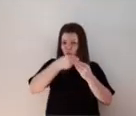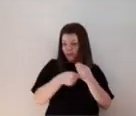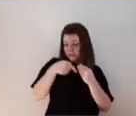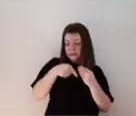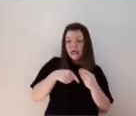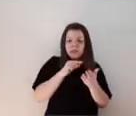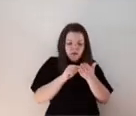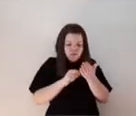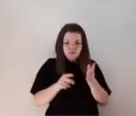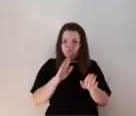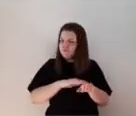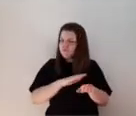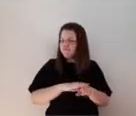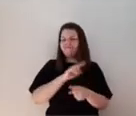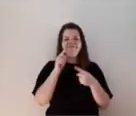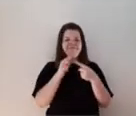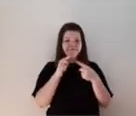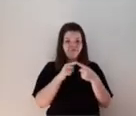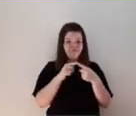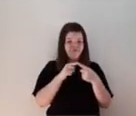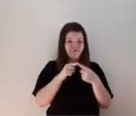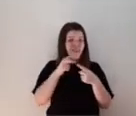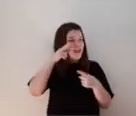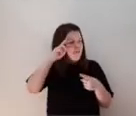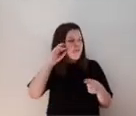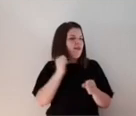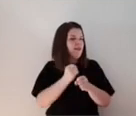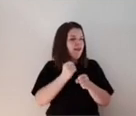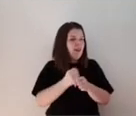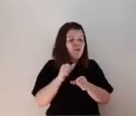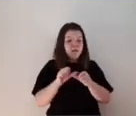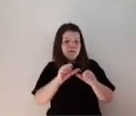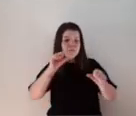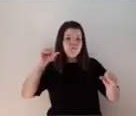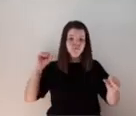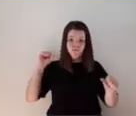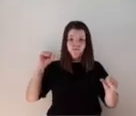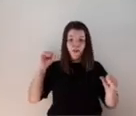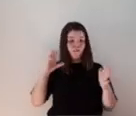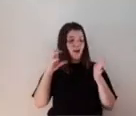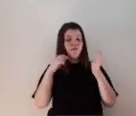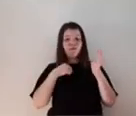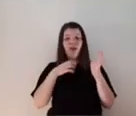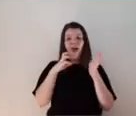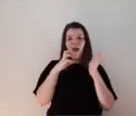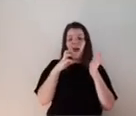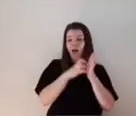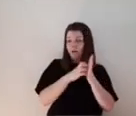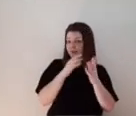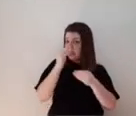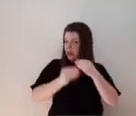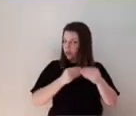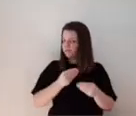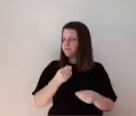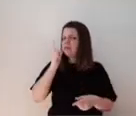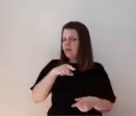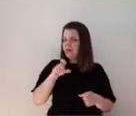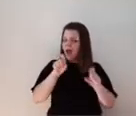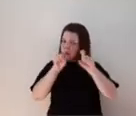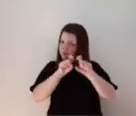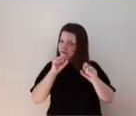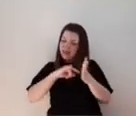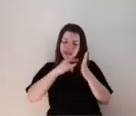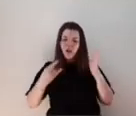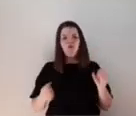part. Why things are like itself. Why I wrote about this? First, because my previous background